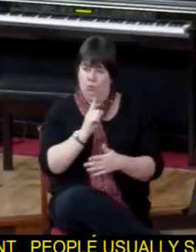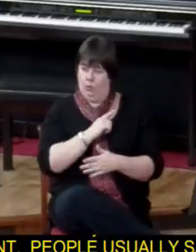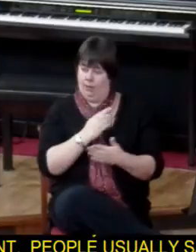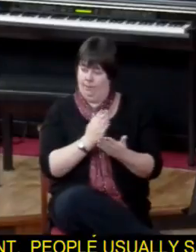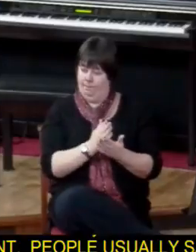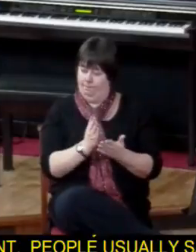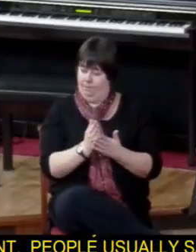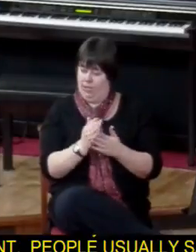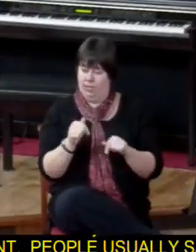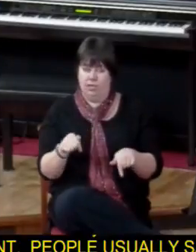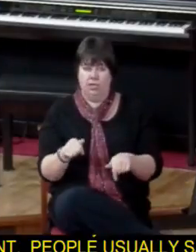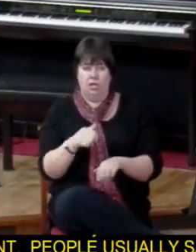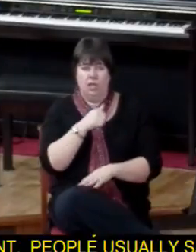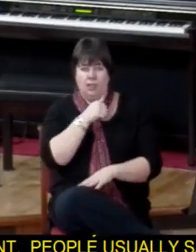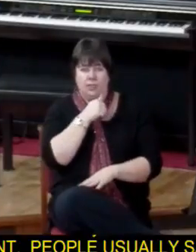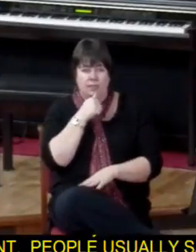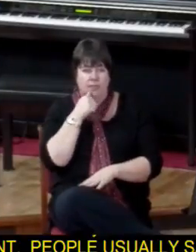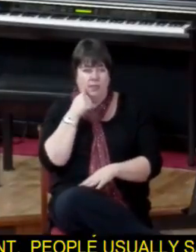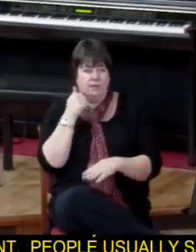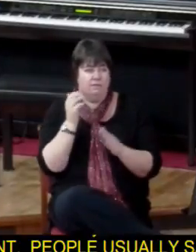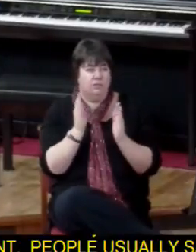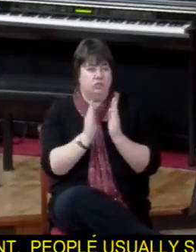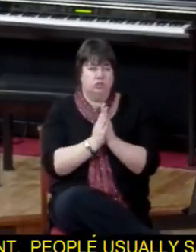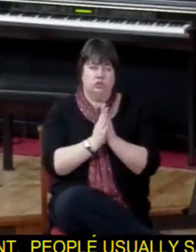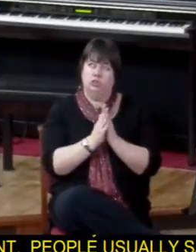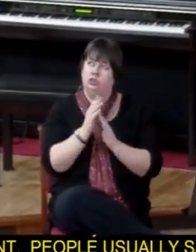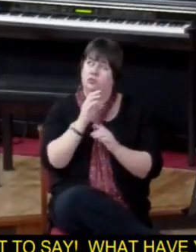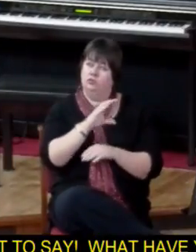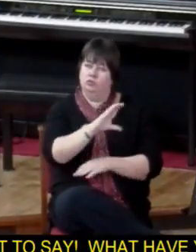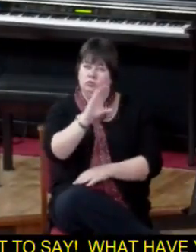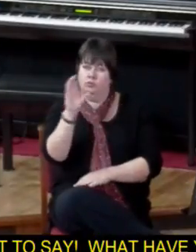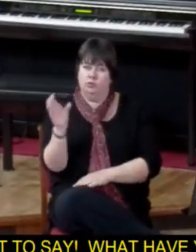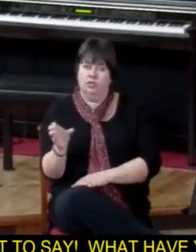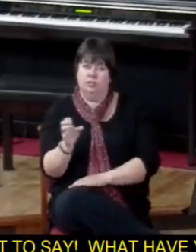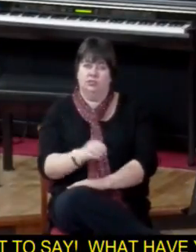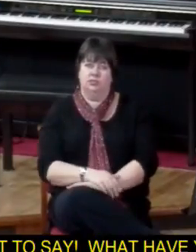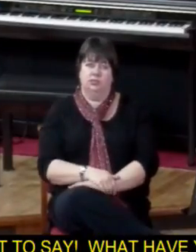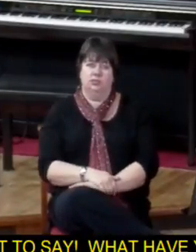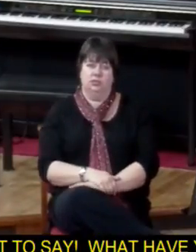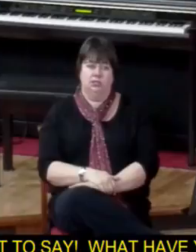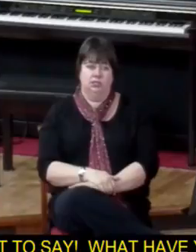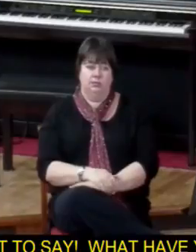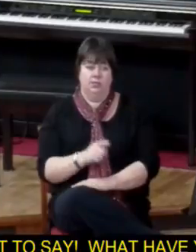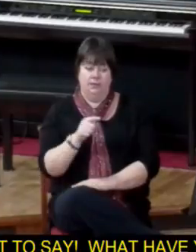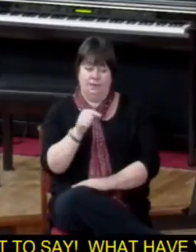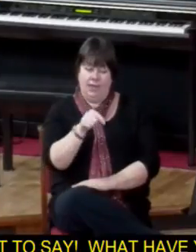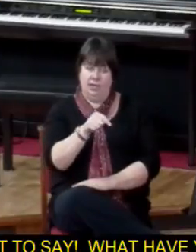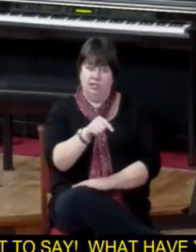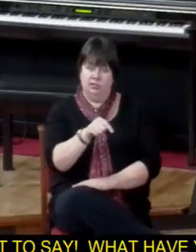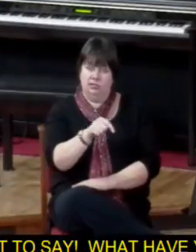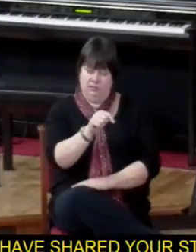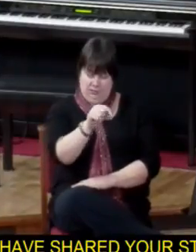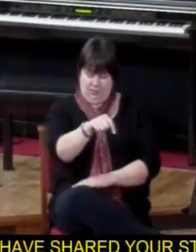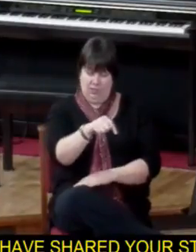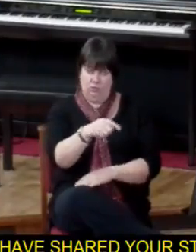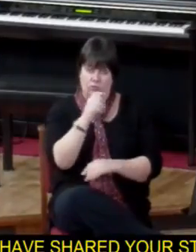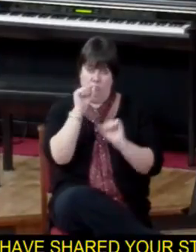this lovely church of Jesus Christ. That's your starting point.